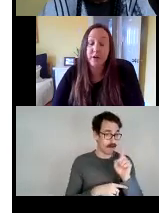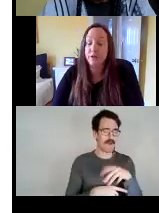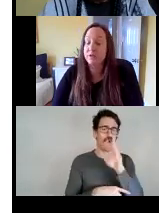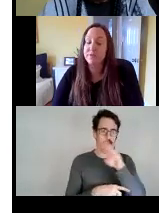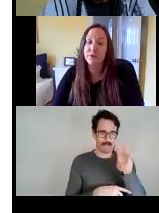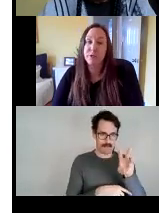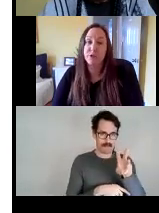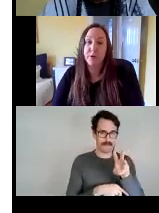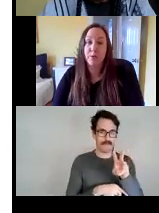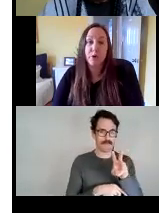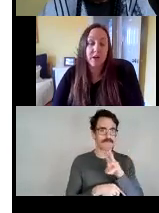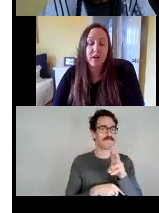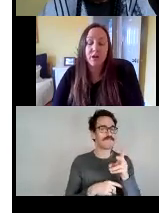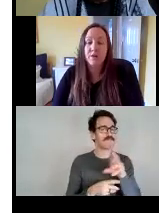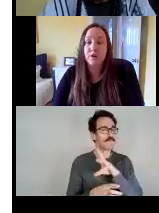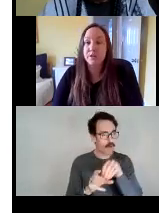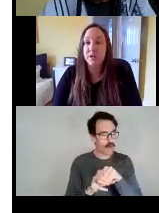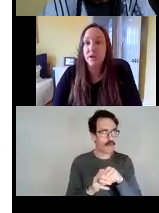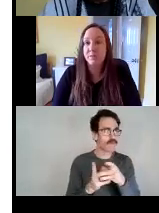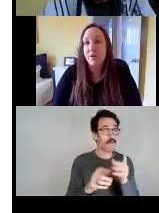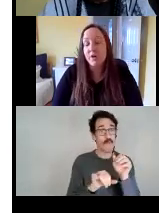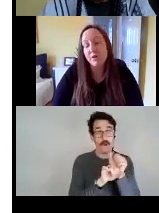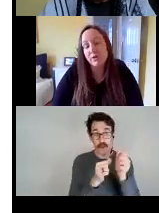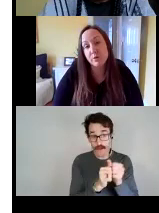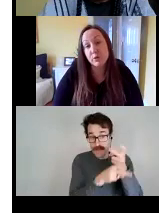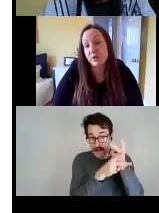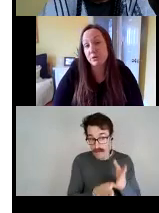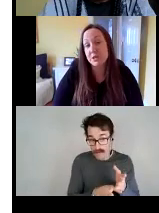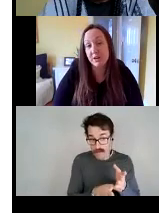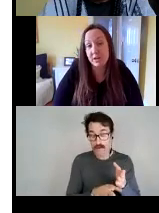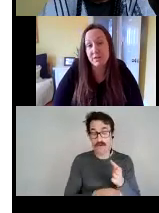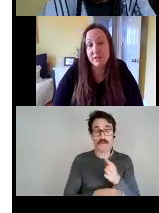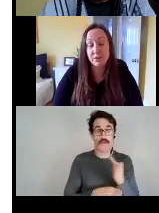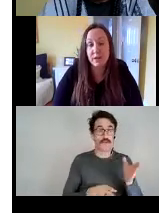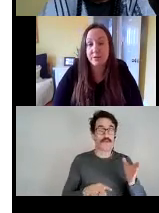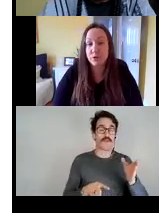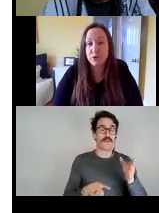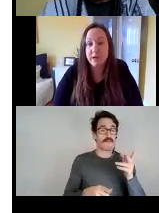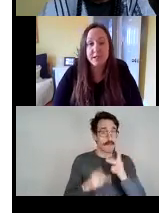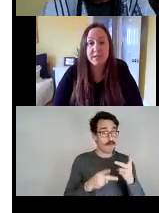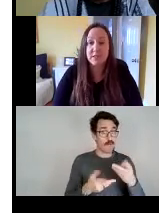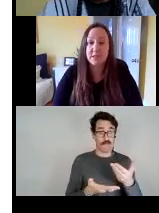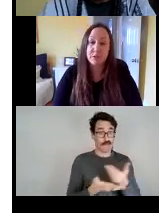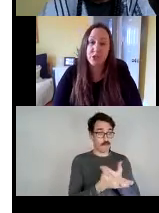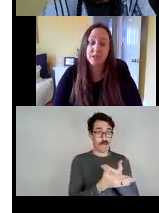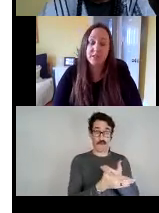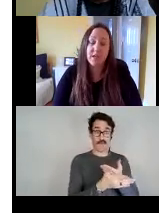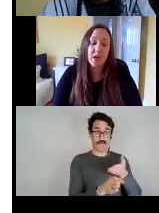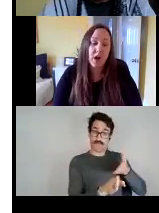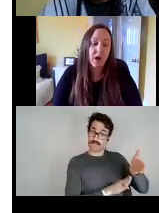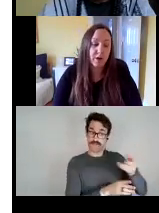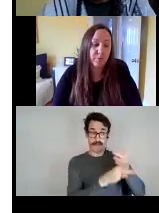and that includes information around working caregivers for those who are new to caregiving. So we have toolkits and tip